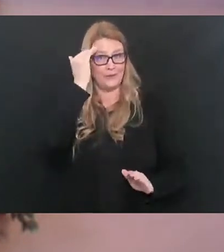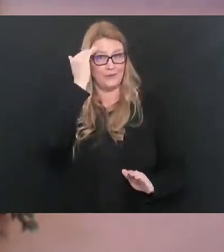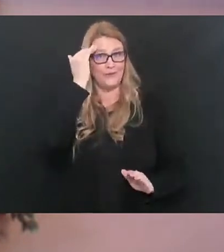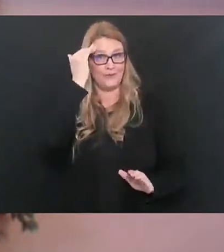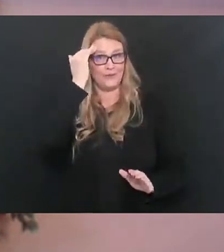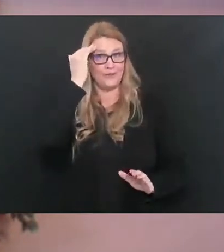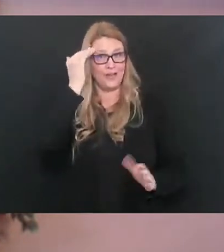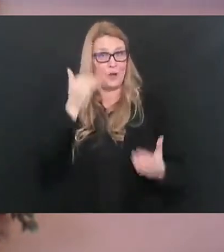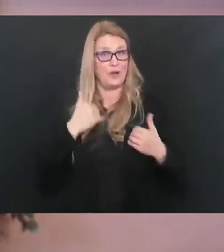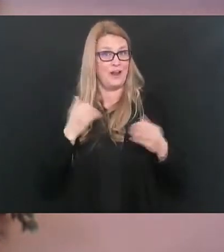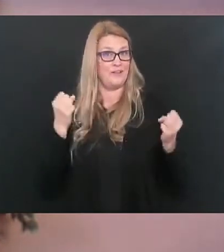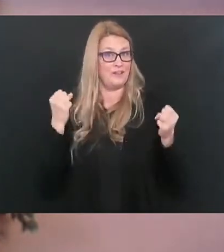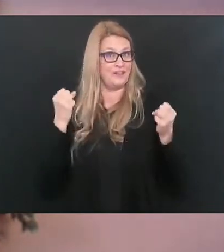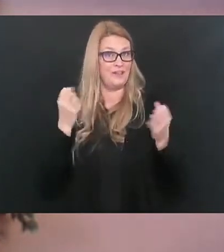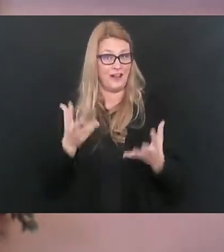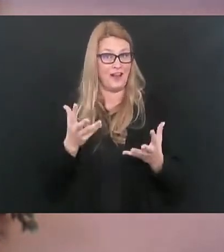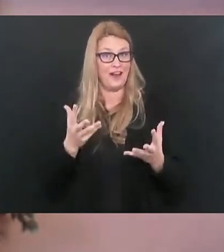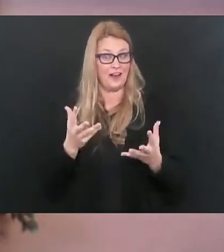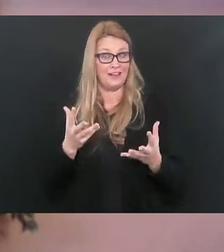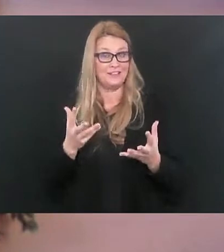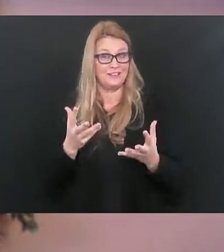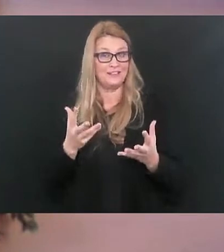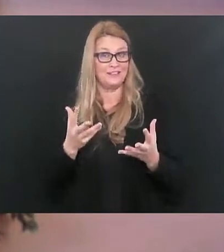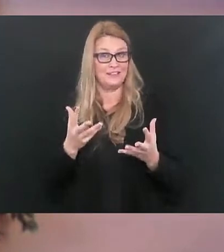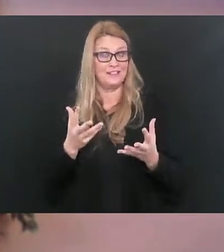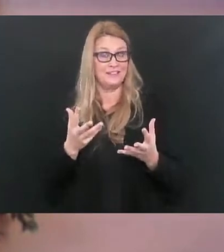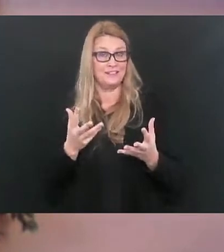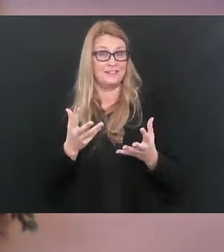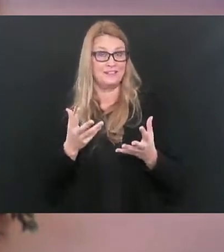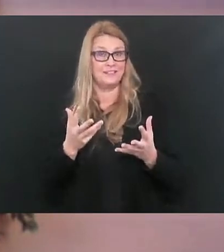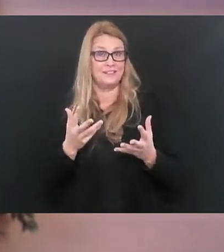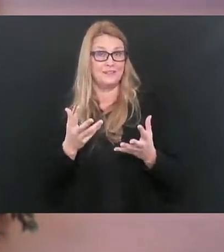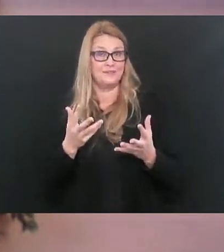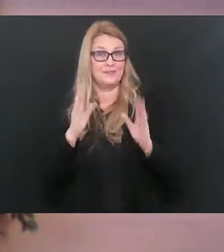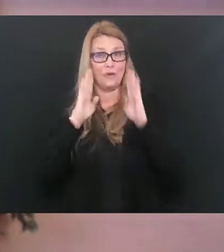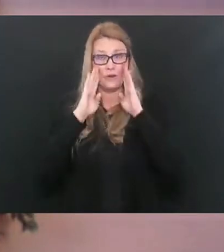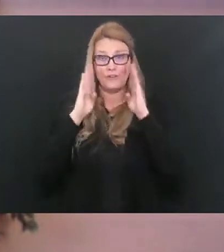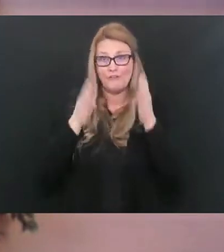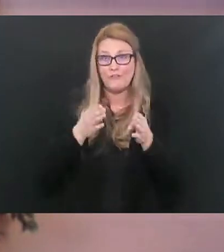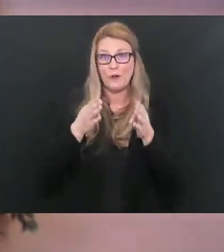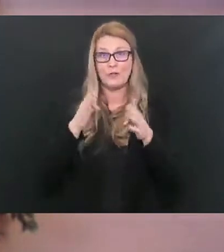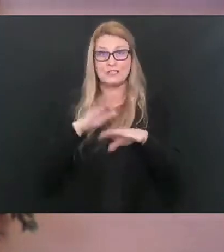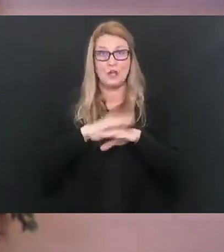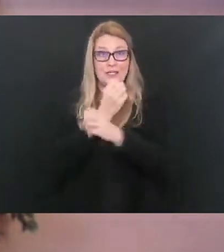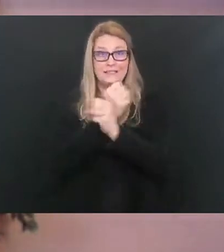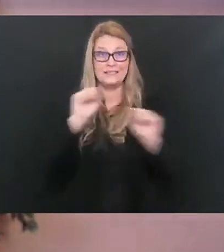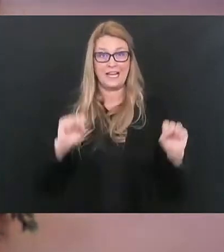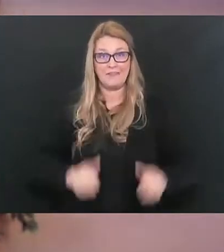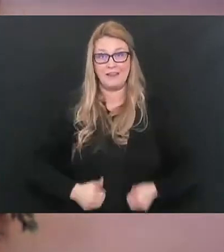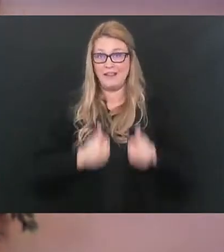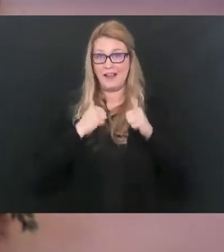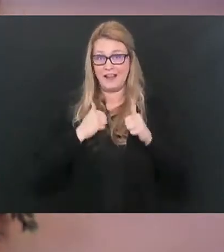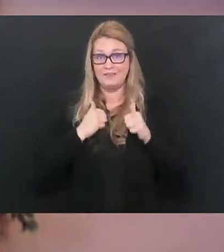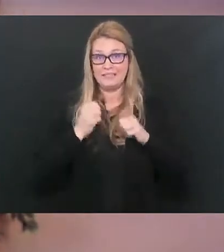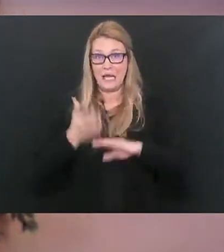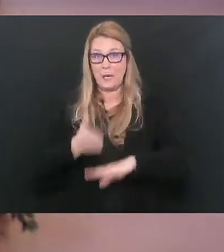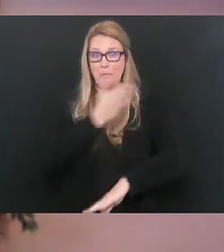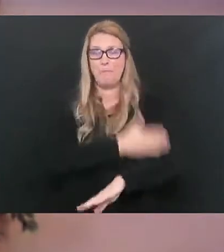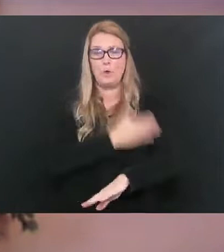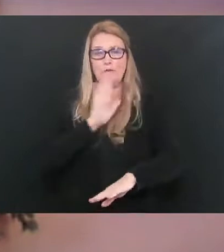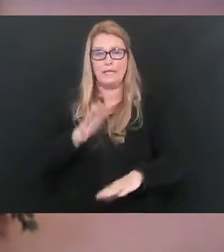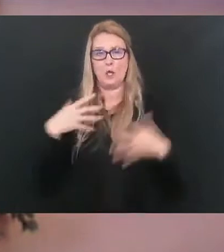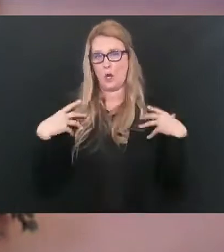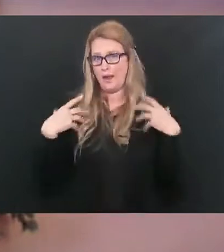much, as the governor has instructed us to, focused on saving lives and improving well-being